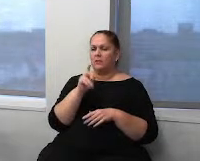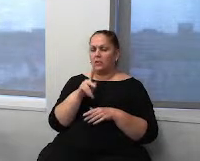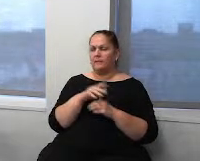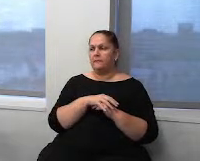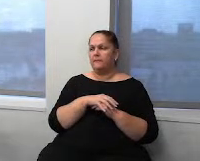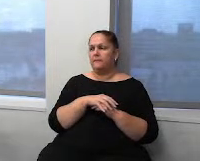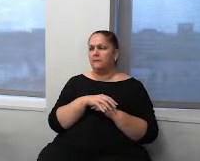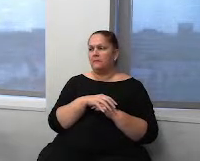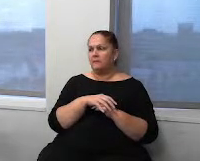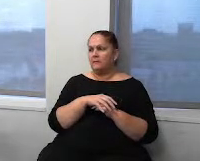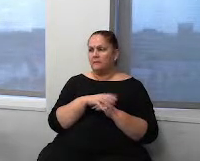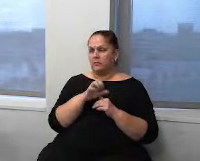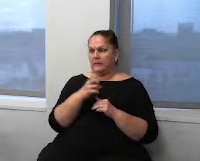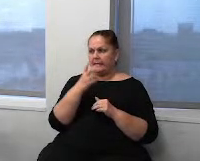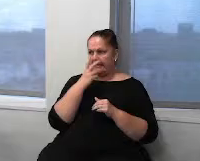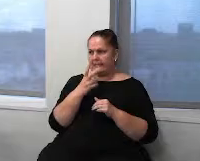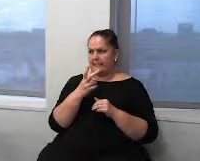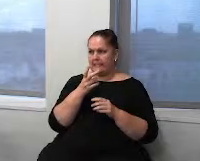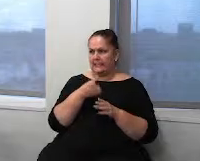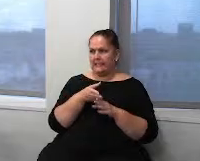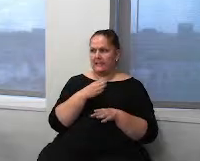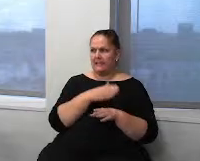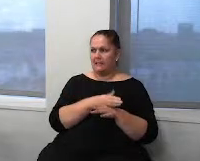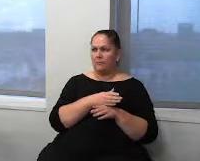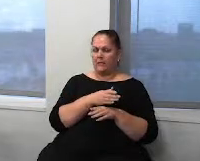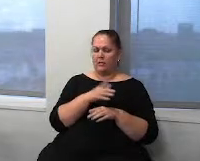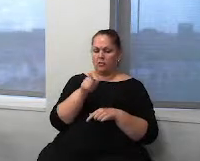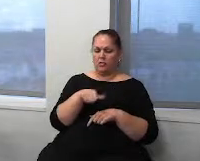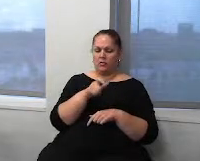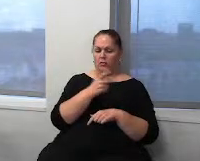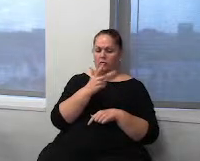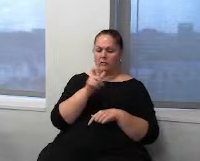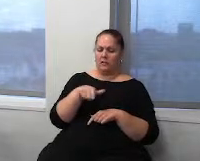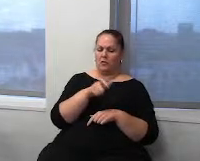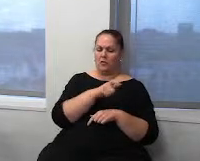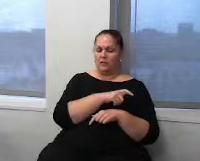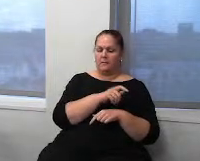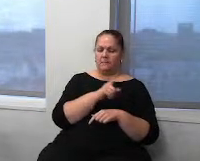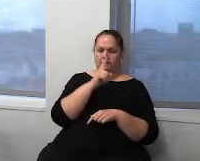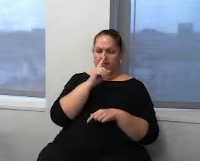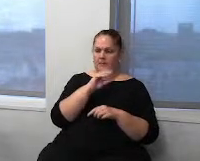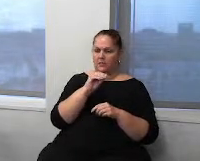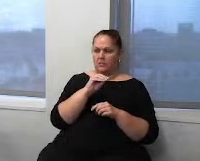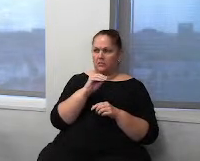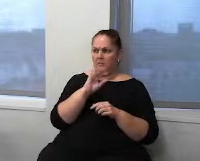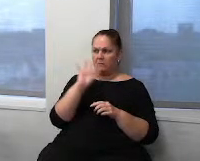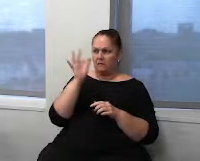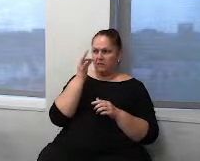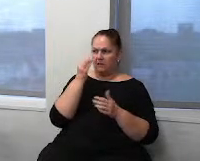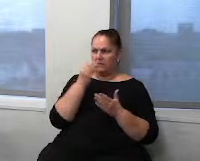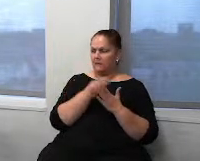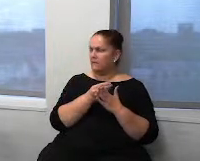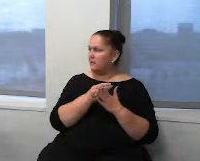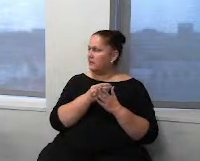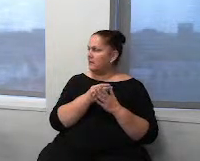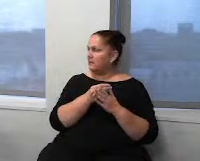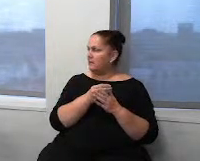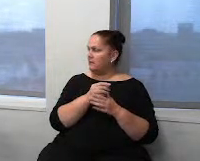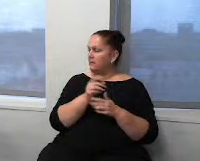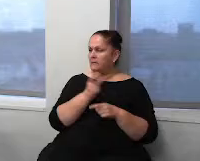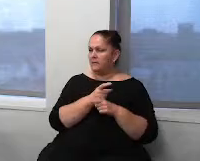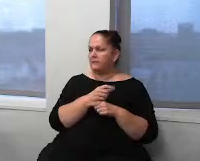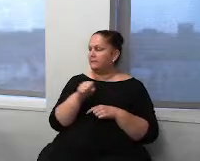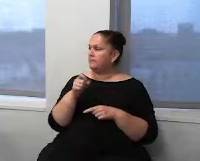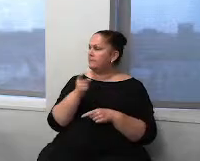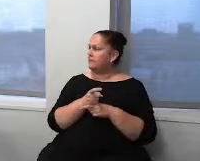Yes. Okay, and as we can see in the prior three columns, there is no federal funded CapEx for this program in